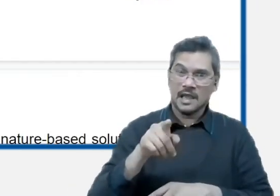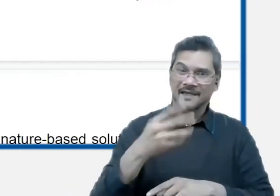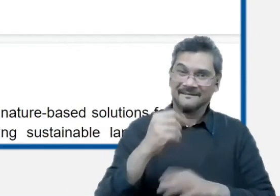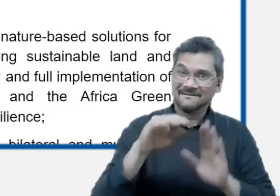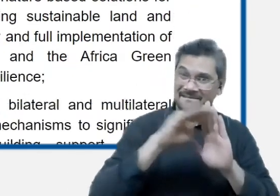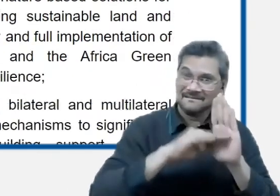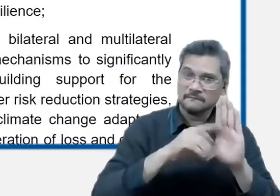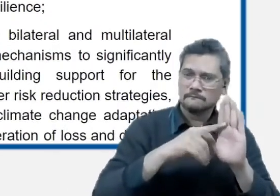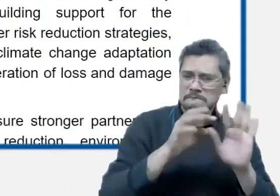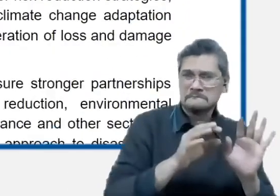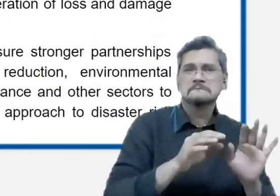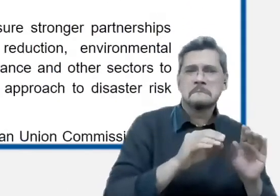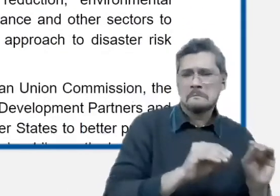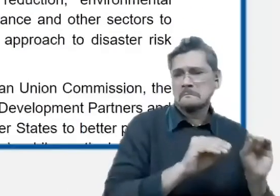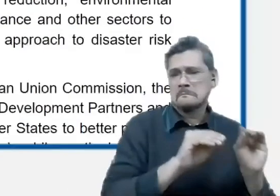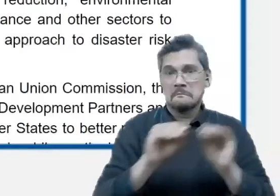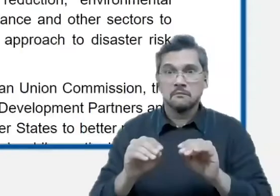processes.